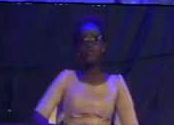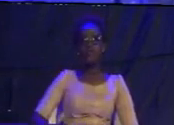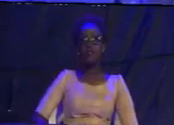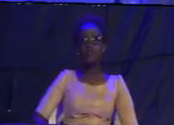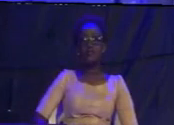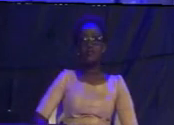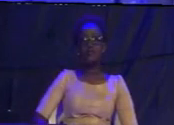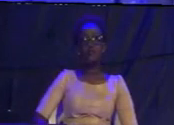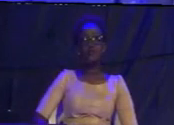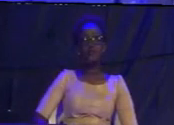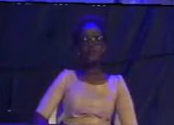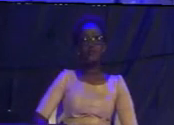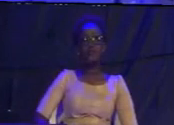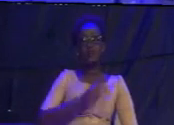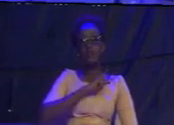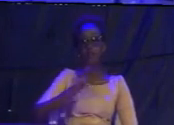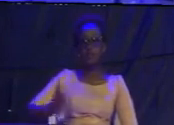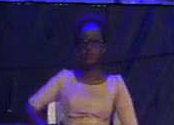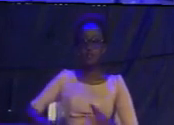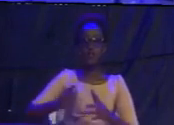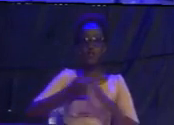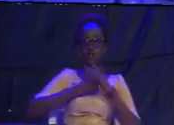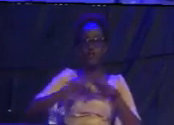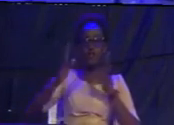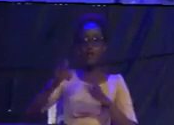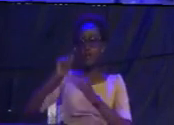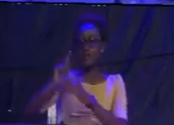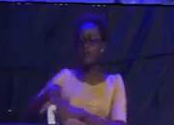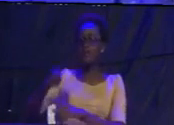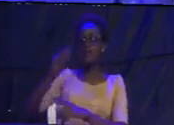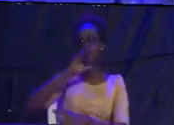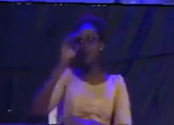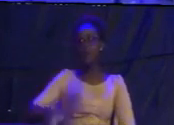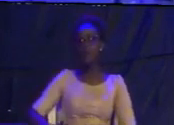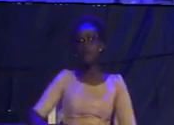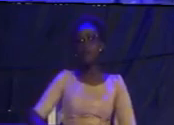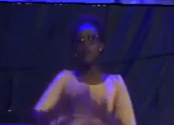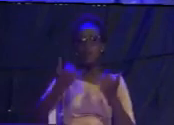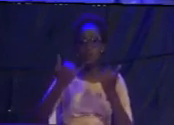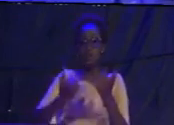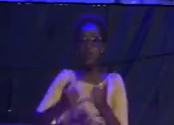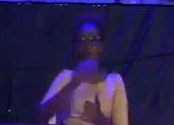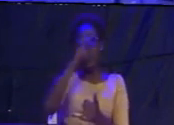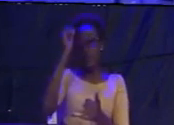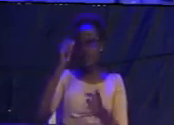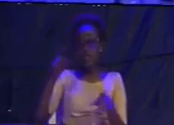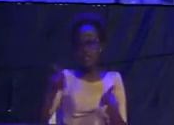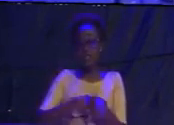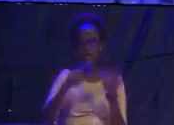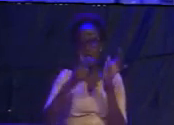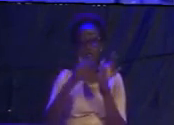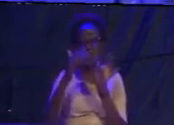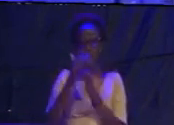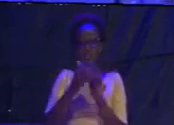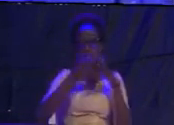Yahunze Rehoboam ahungira muri Africa. He fled from Rehoboam and he came to Africa. Africa Yesu yayihungiye mara